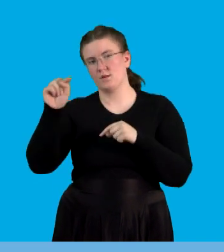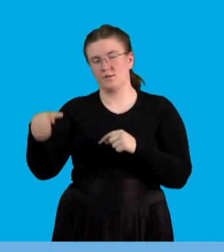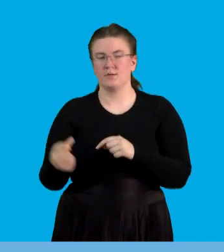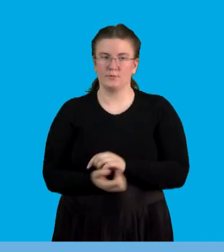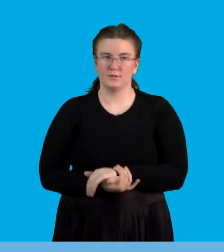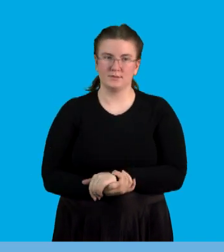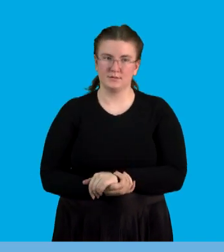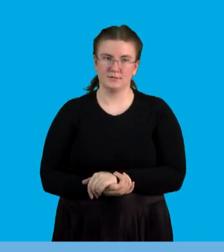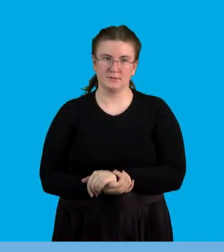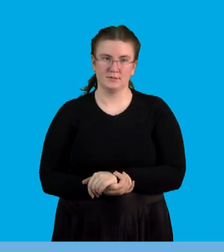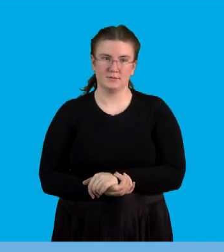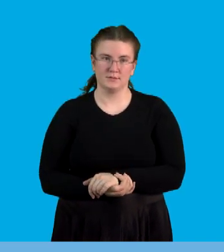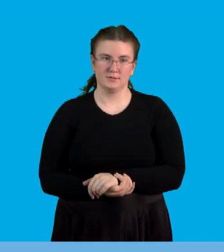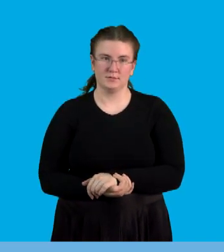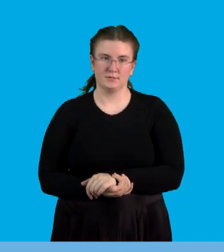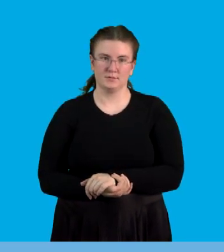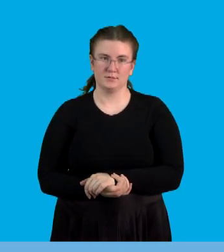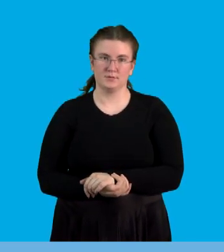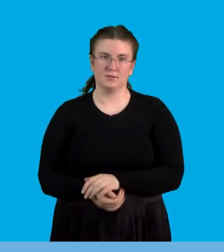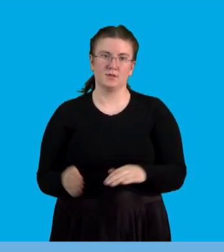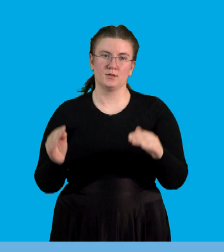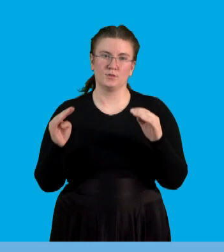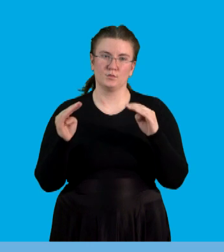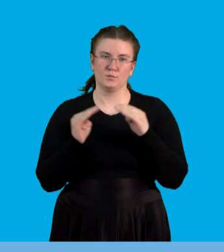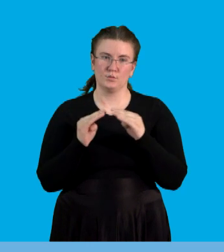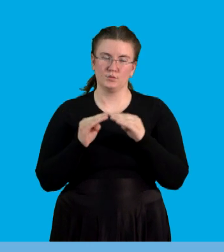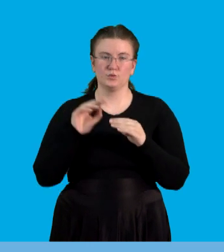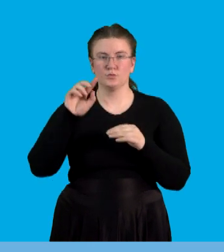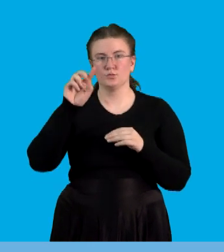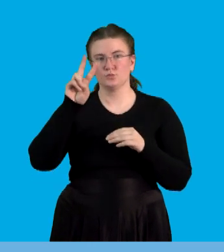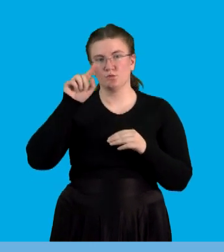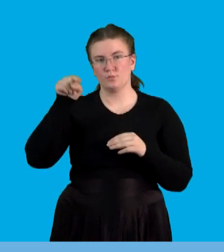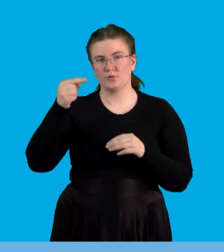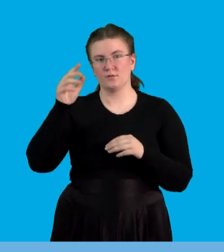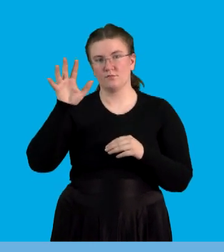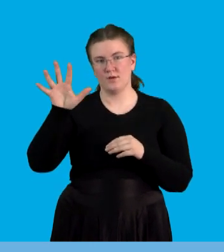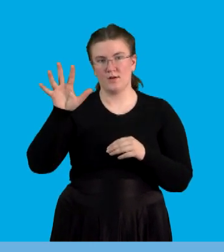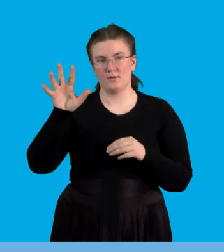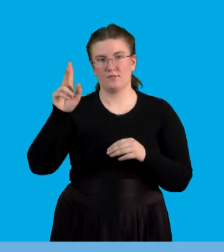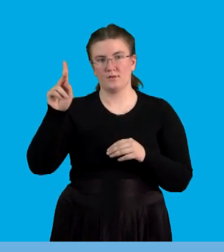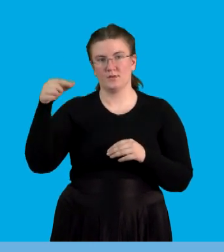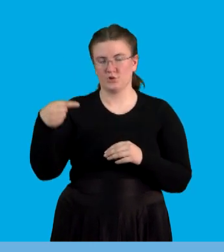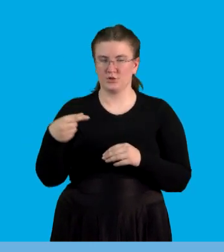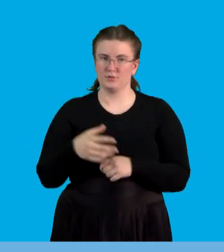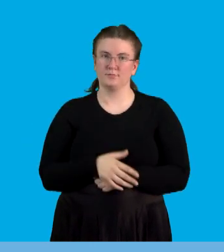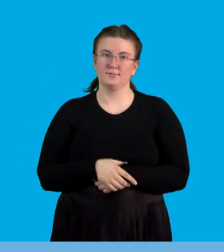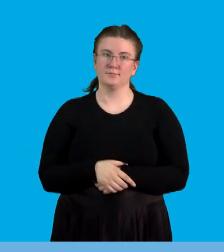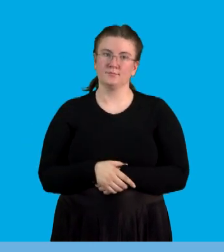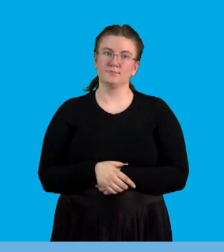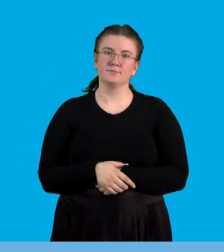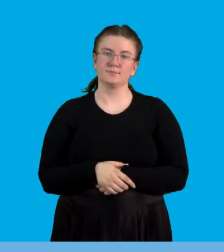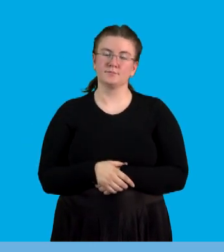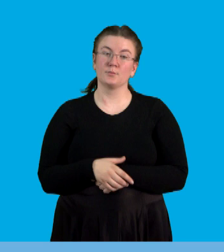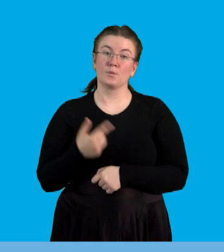2,500 divided by 1,000. And that is going to be giving us 2.5